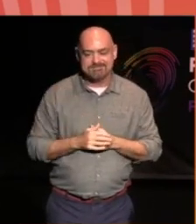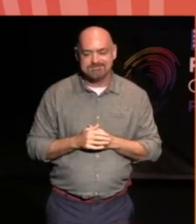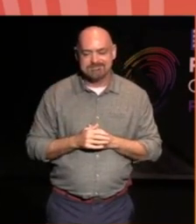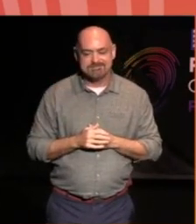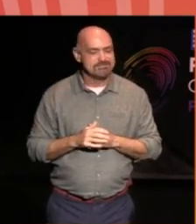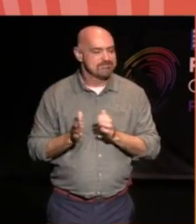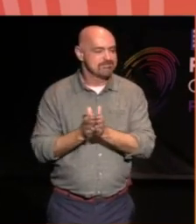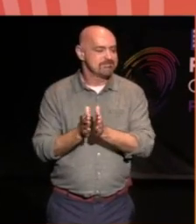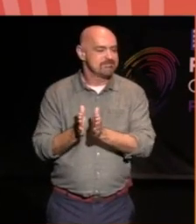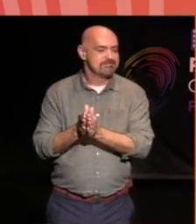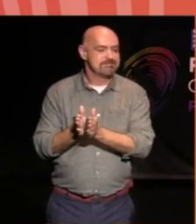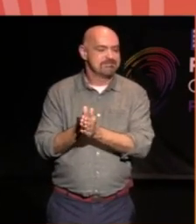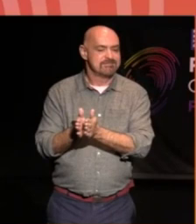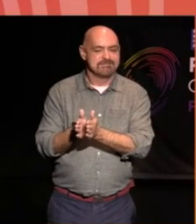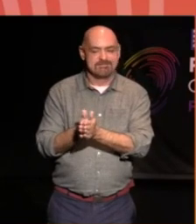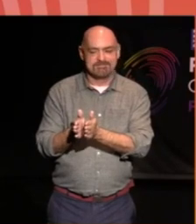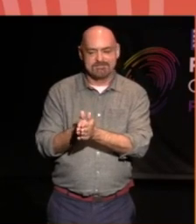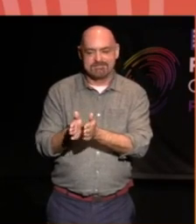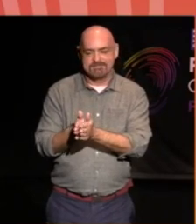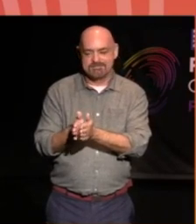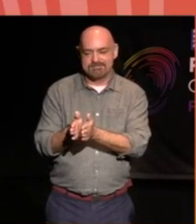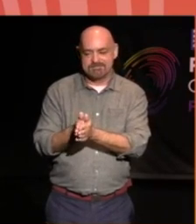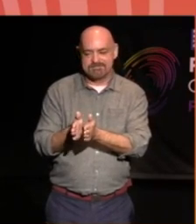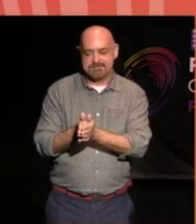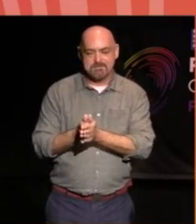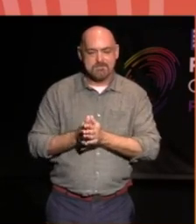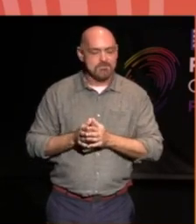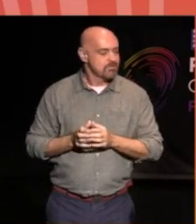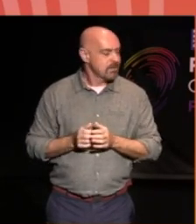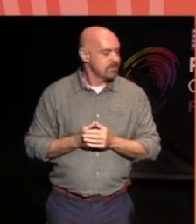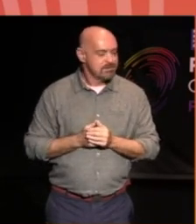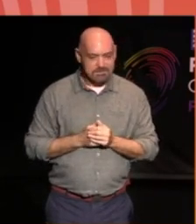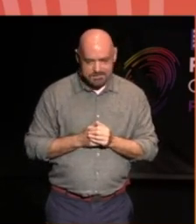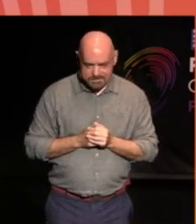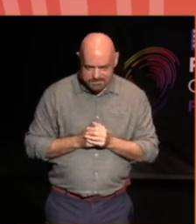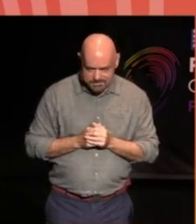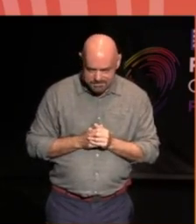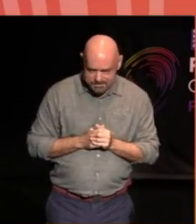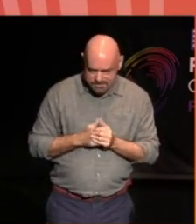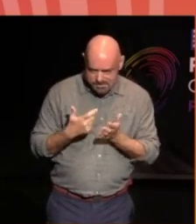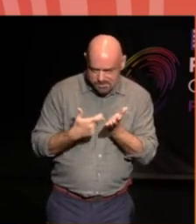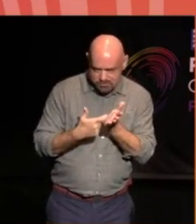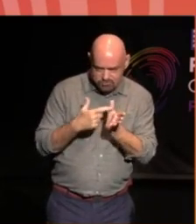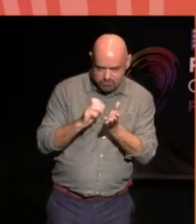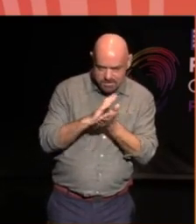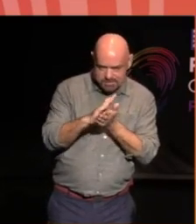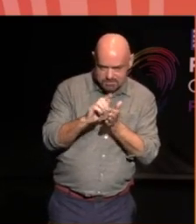A round of applause for Ella. Oh, let's go. All right, we're looking at Rachel.